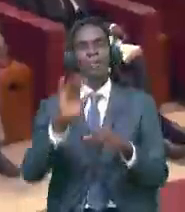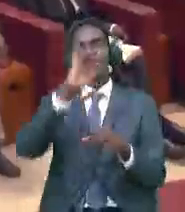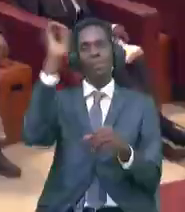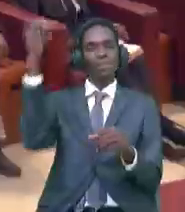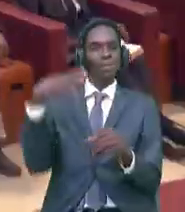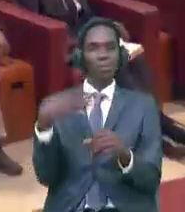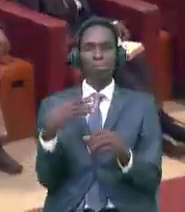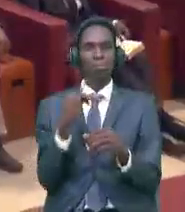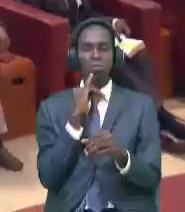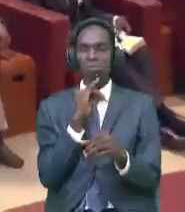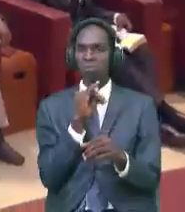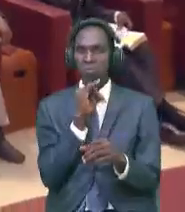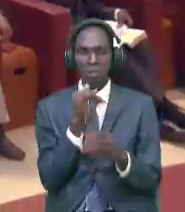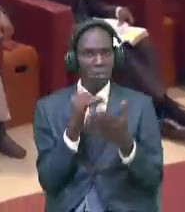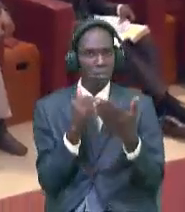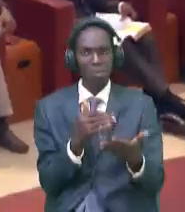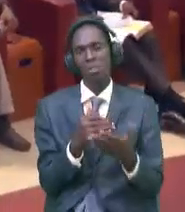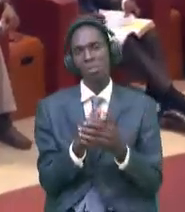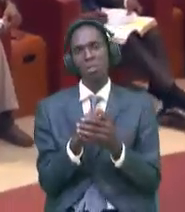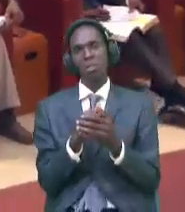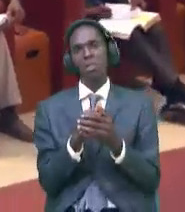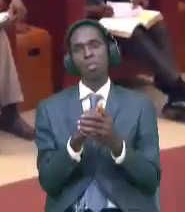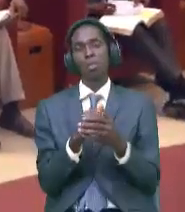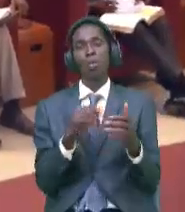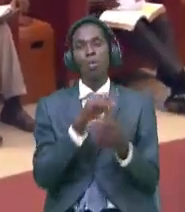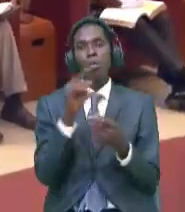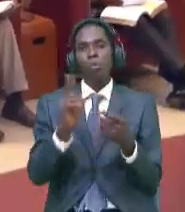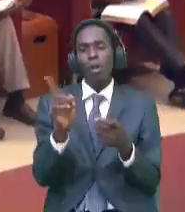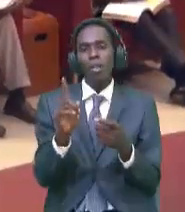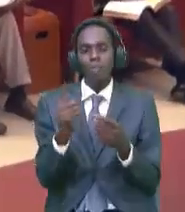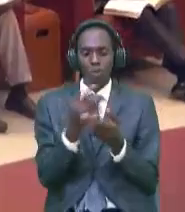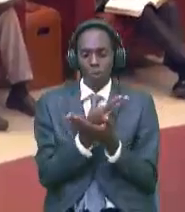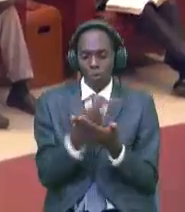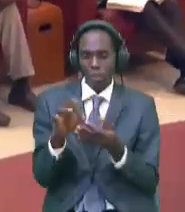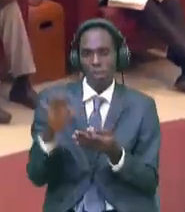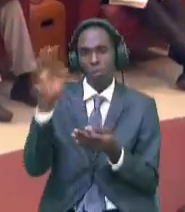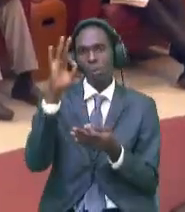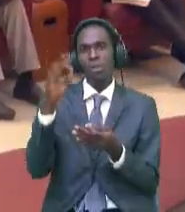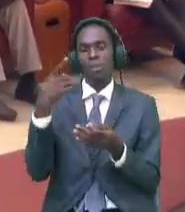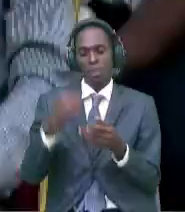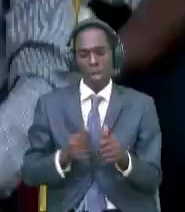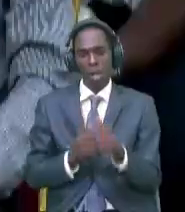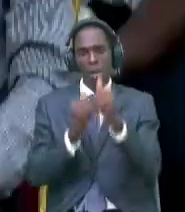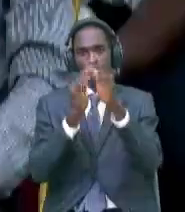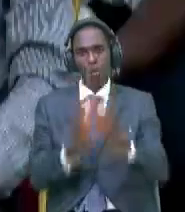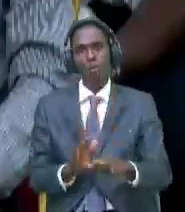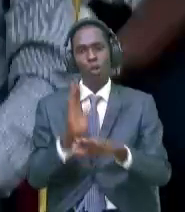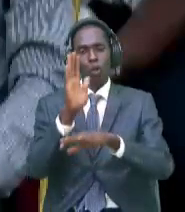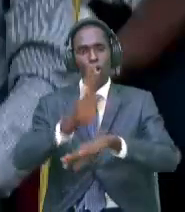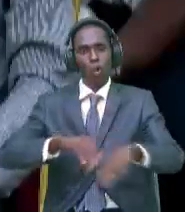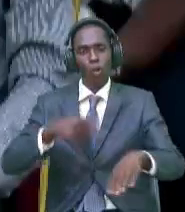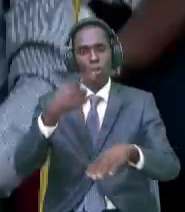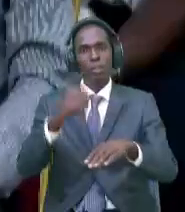God, where Christ, where the Holy Spirit, where the preachers, where the apostles called the